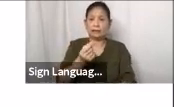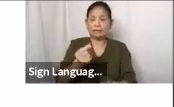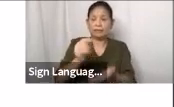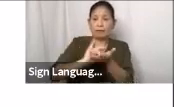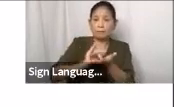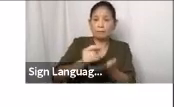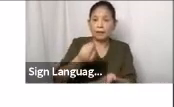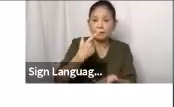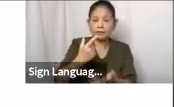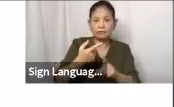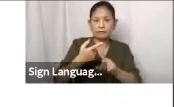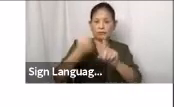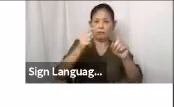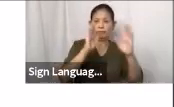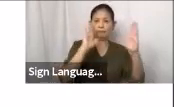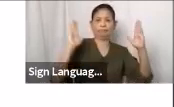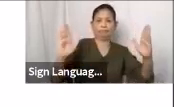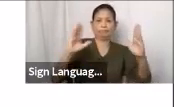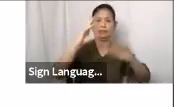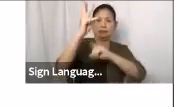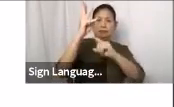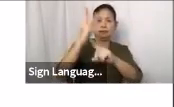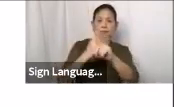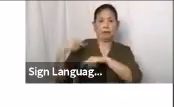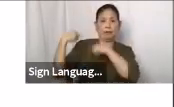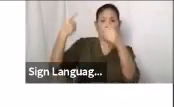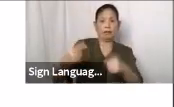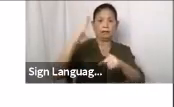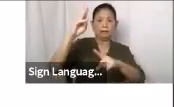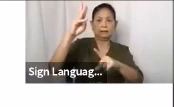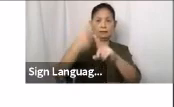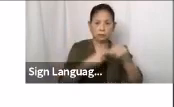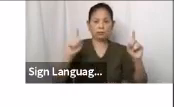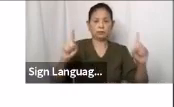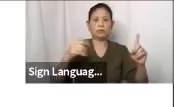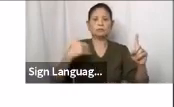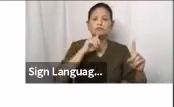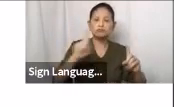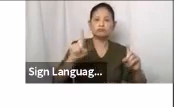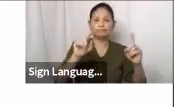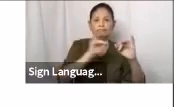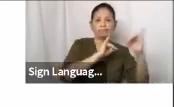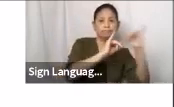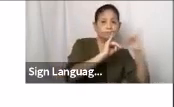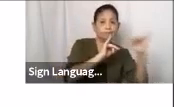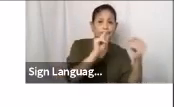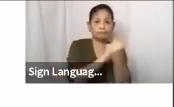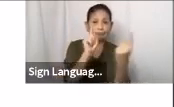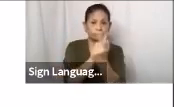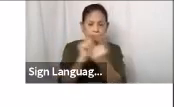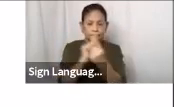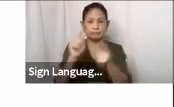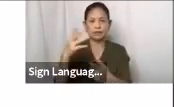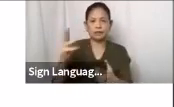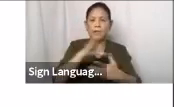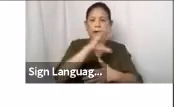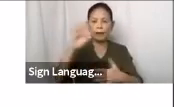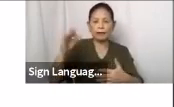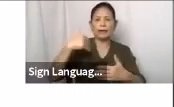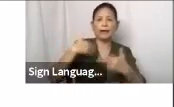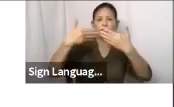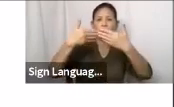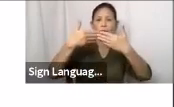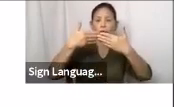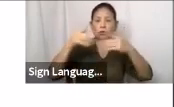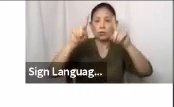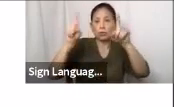the last 6 months. So we have an interview, one-to-one interview with them with an open-ended questionnaires, so